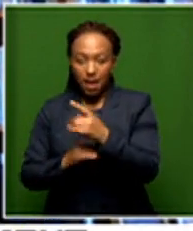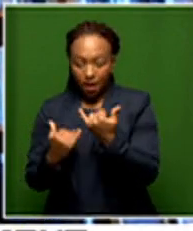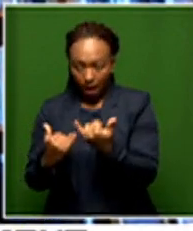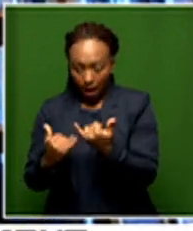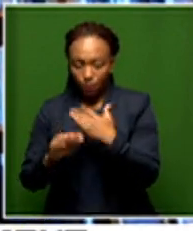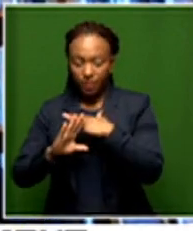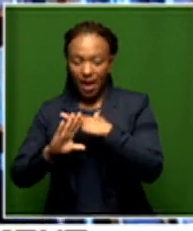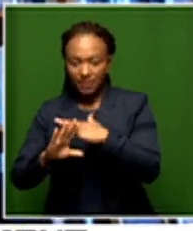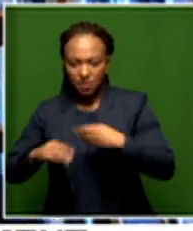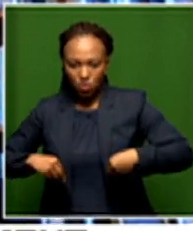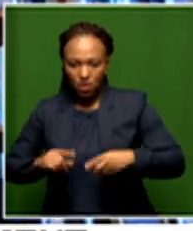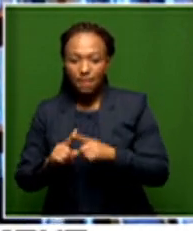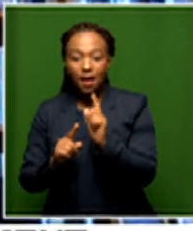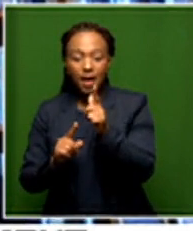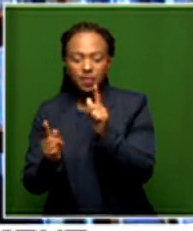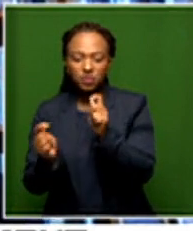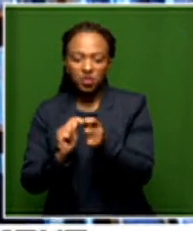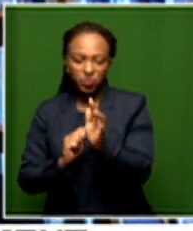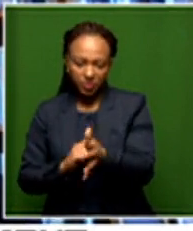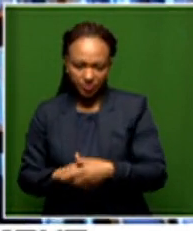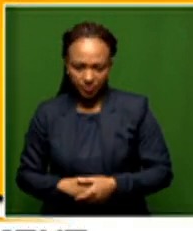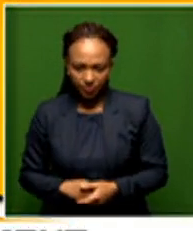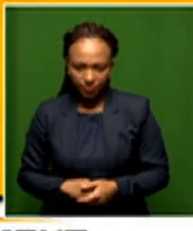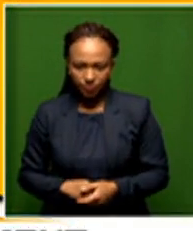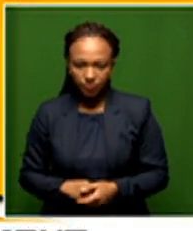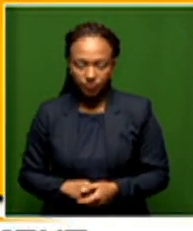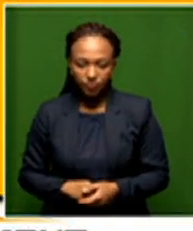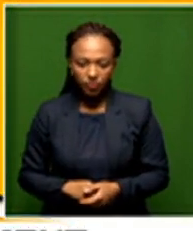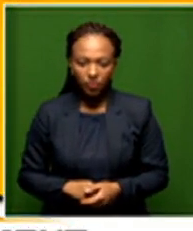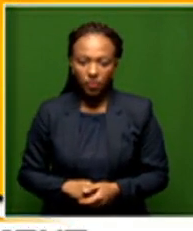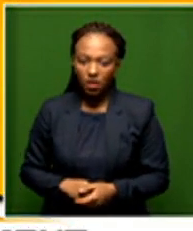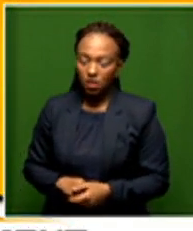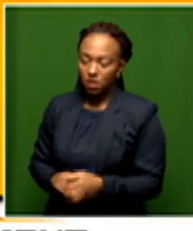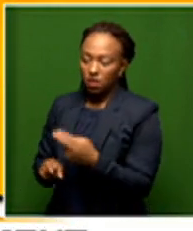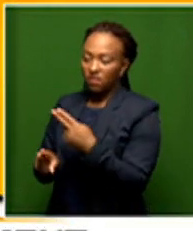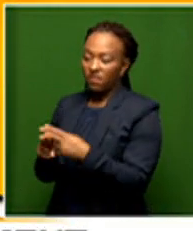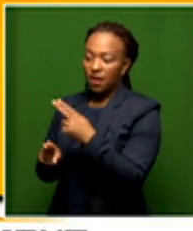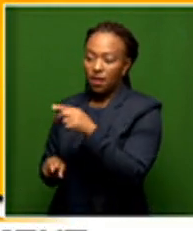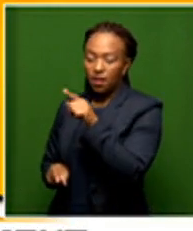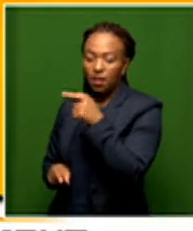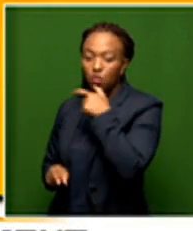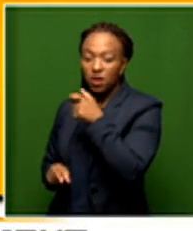be at the moment, but isn't. Yeah. All right. Lawson, a final word from you. Would you like to add something? Yeah, look,